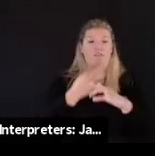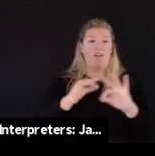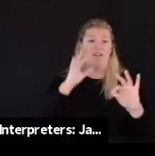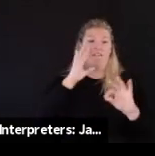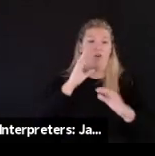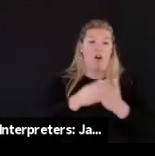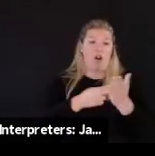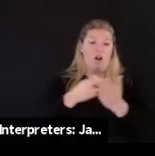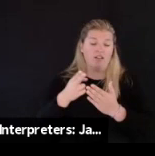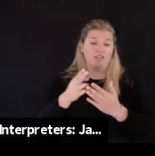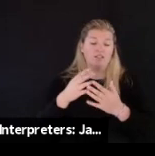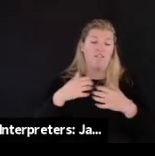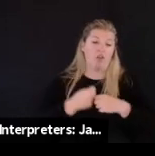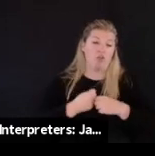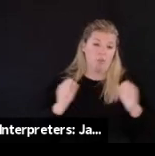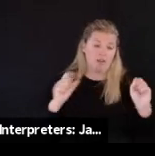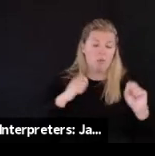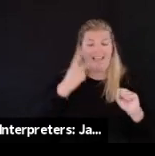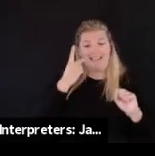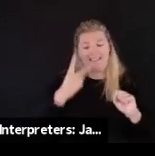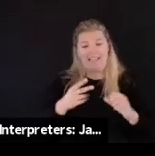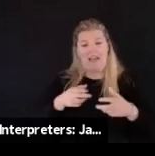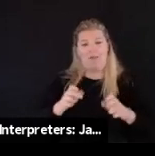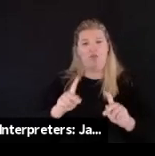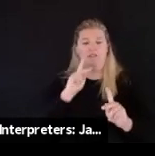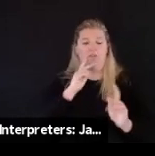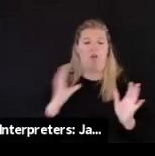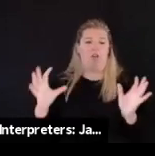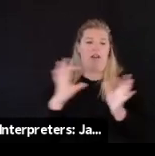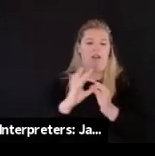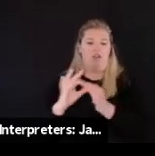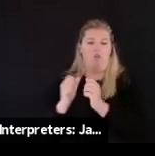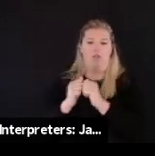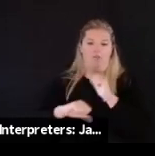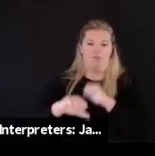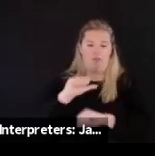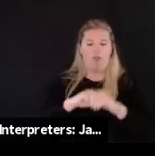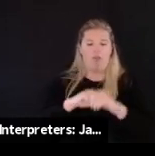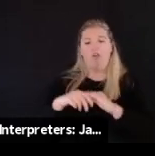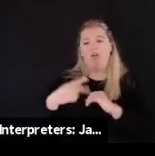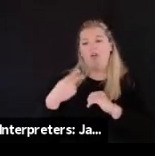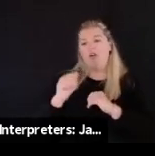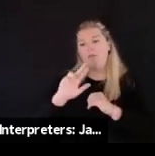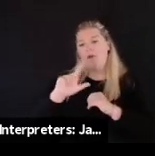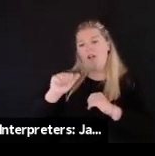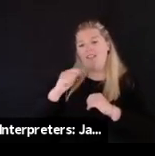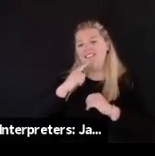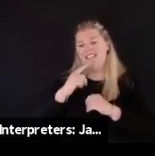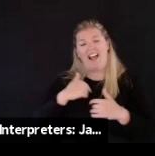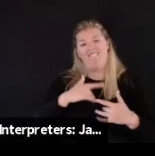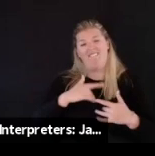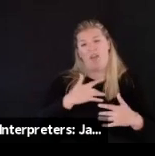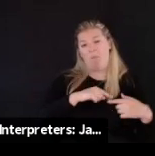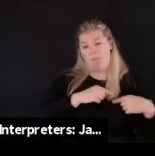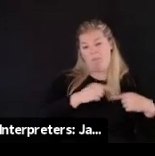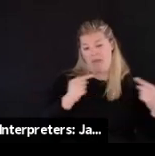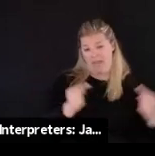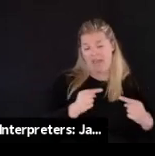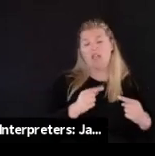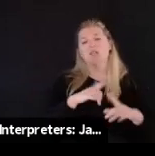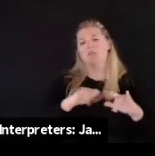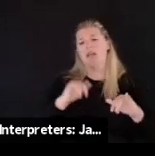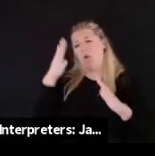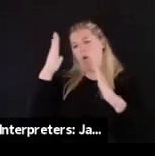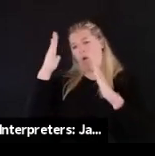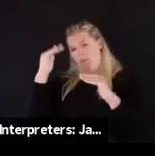and the opportunities for connection. Paula shares pain and yet hope. Exactly. I see that as well, Paula. Thank